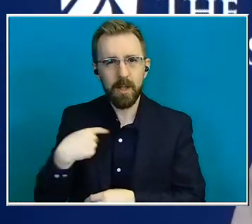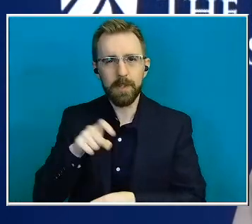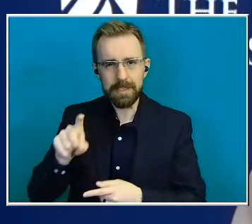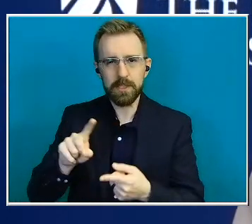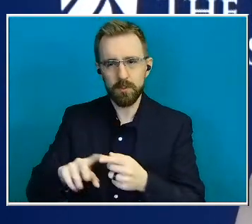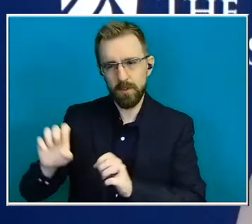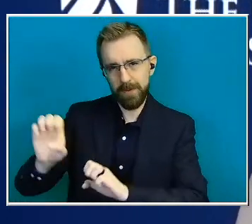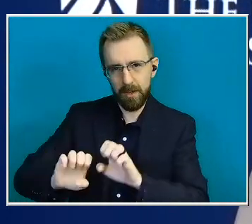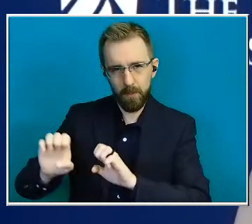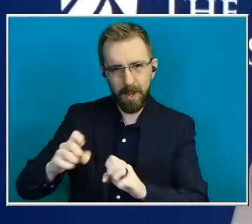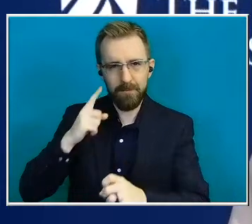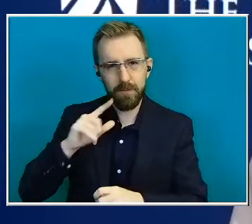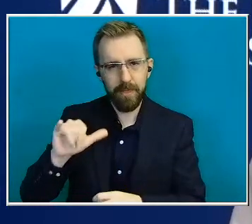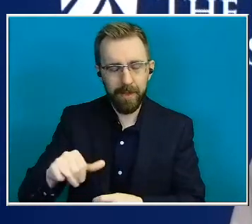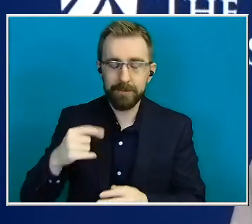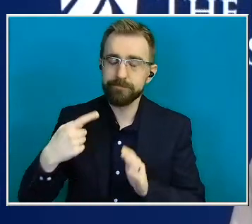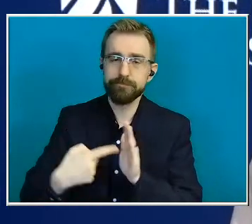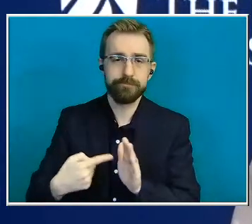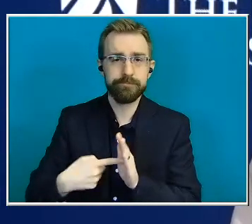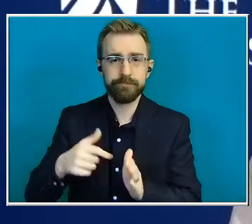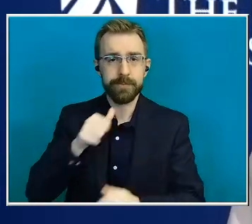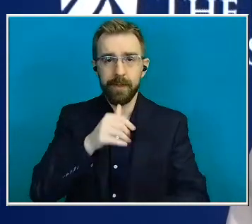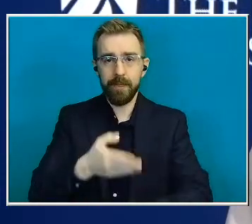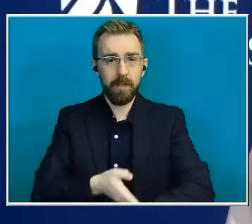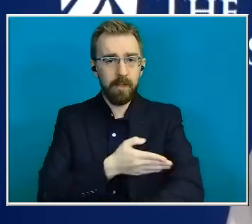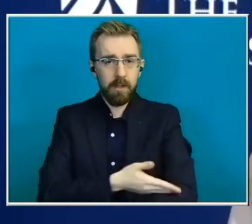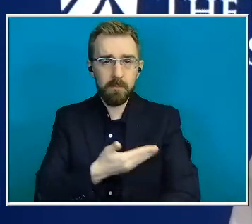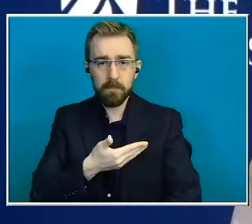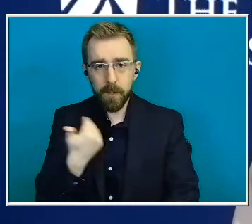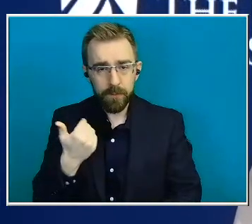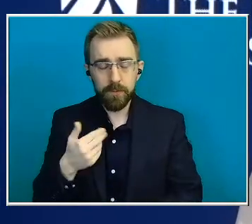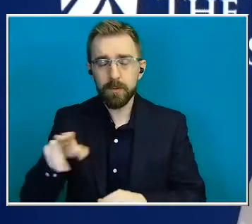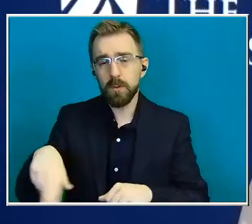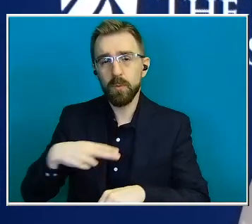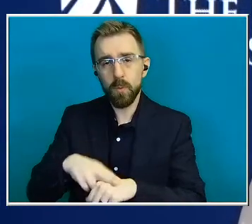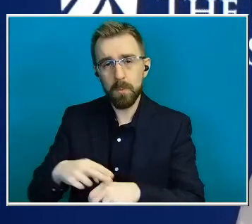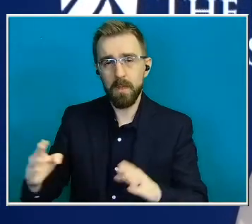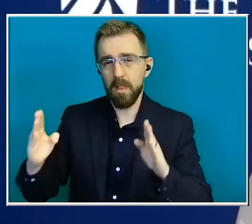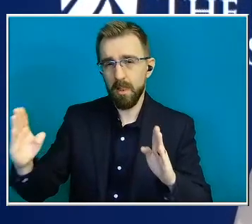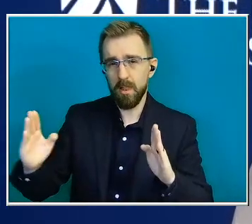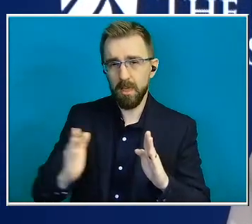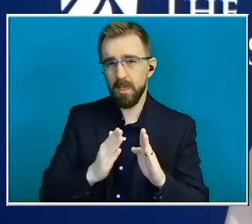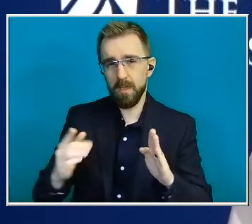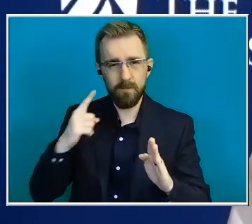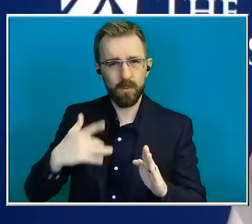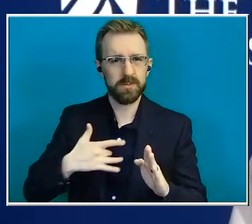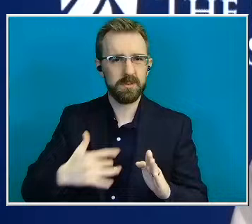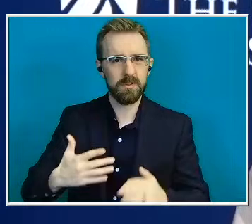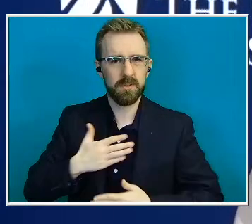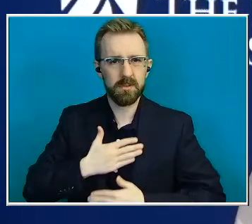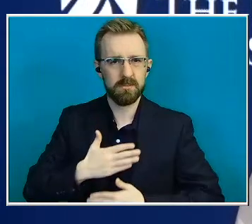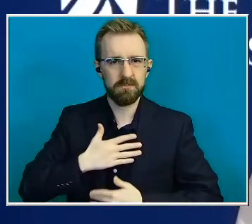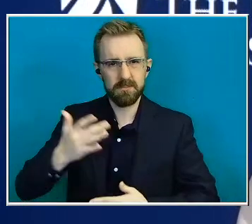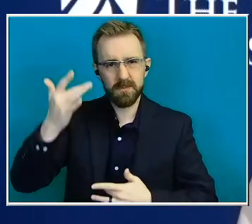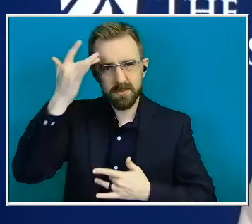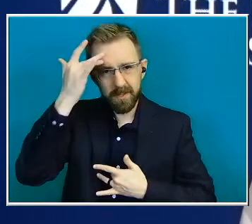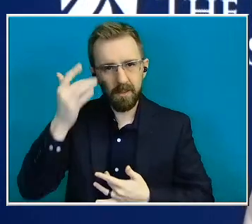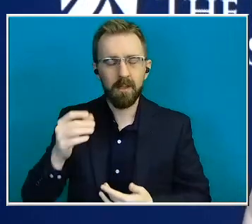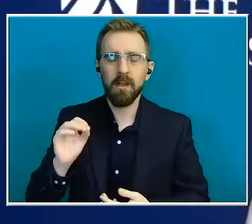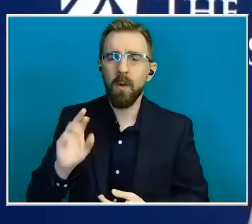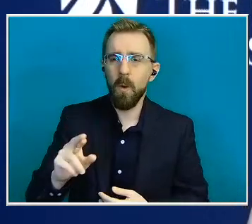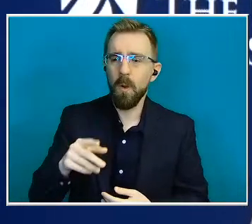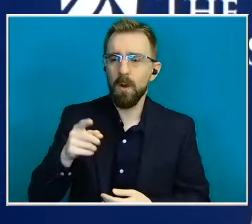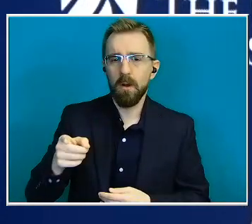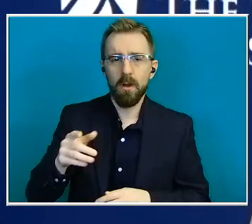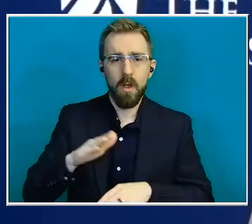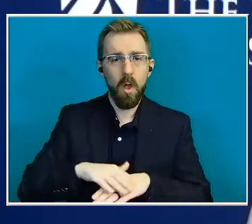Say if you're not getting better in a normal amount of time for a typical respiratory infection, or if you've been put on other